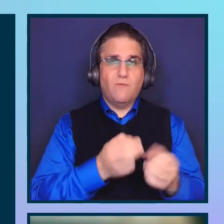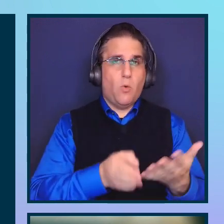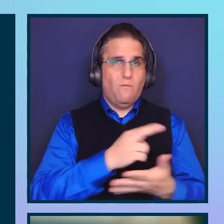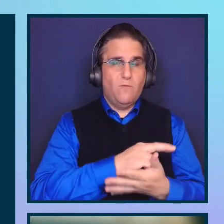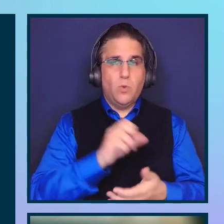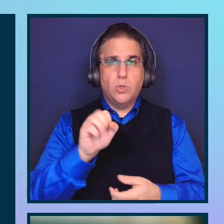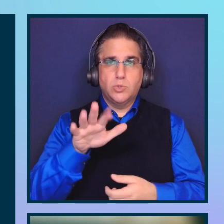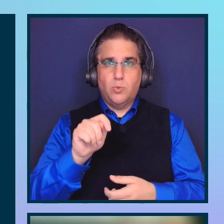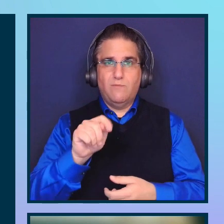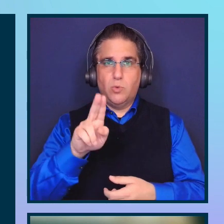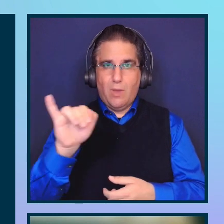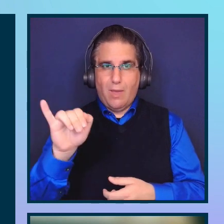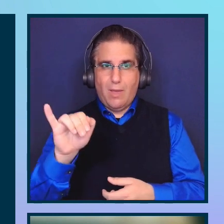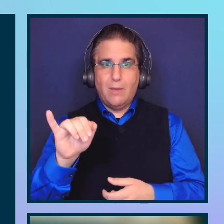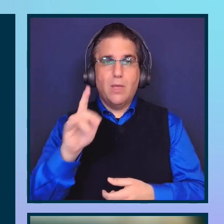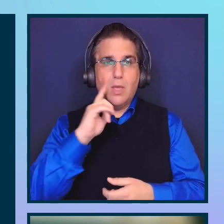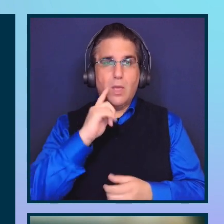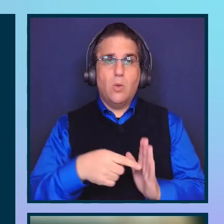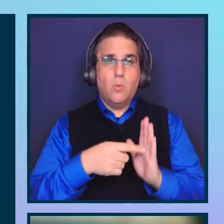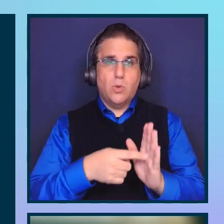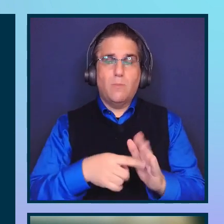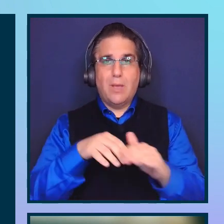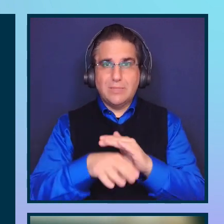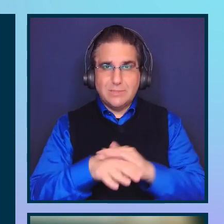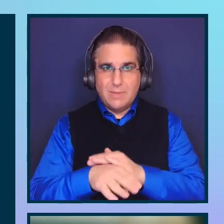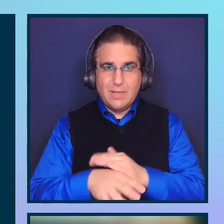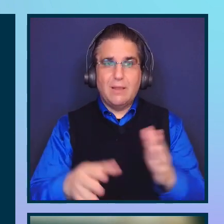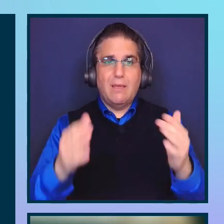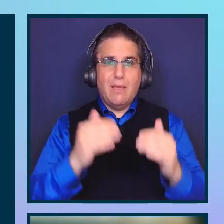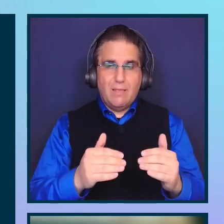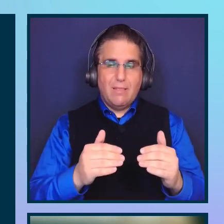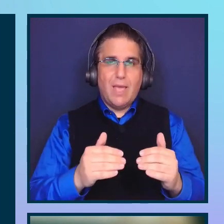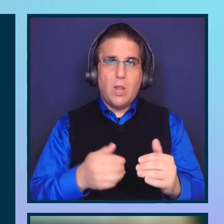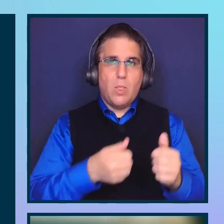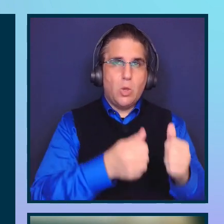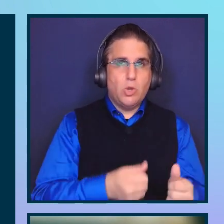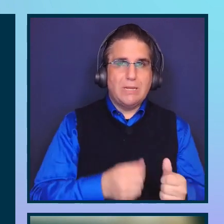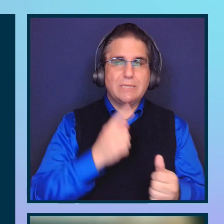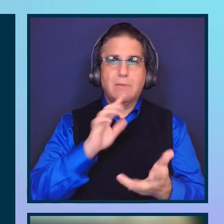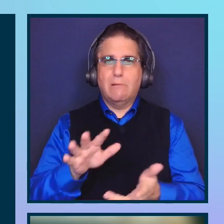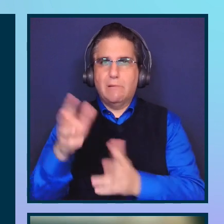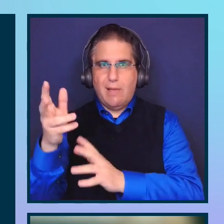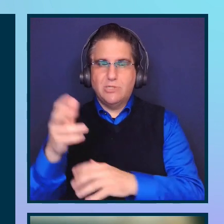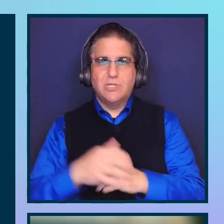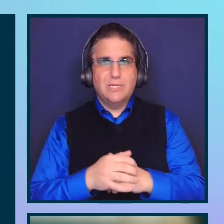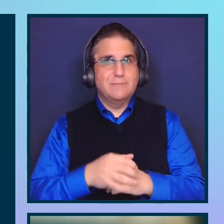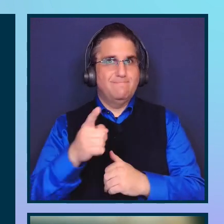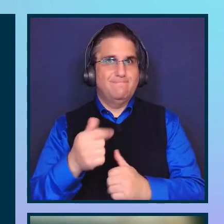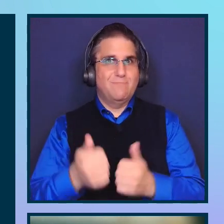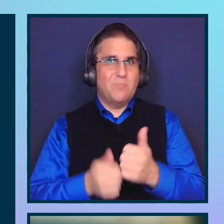about Swiftui and accessibility. And then we are going to go into our goodies and gotchas, the star of the show.